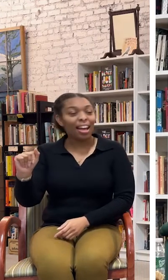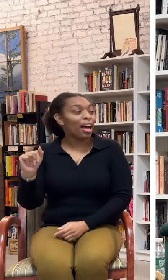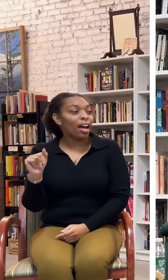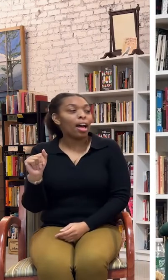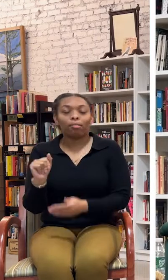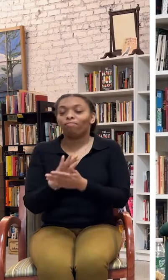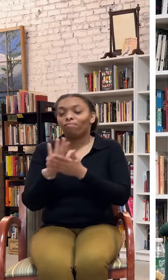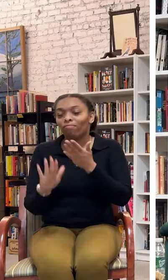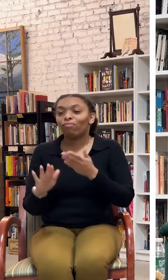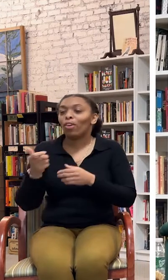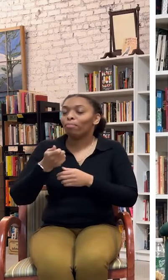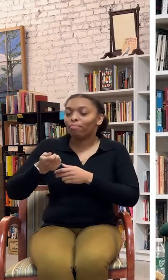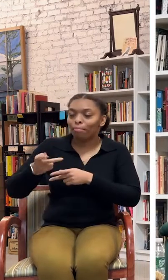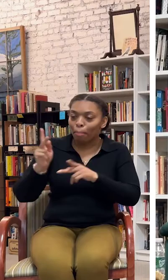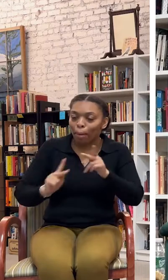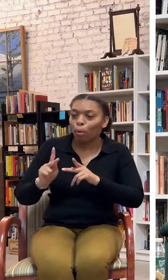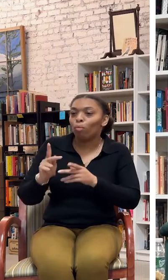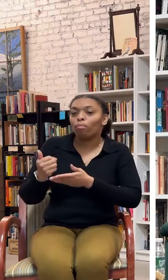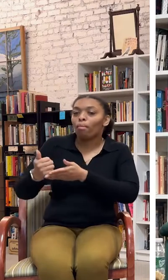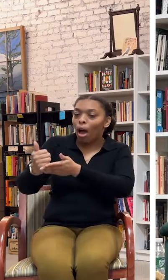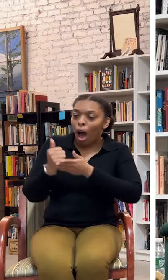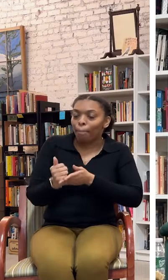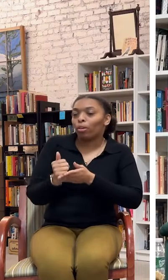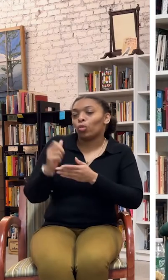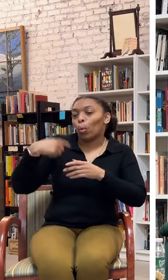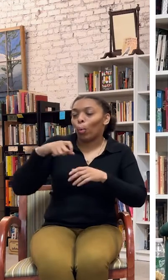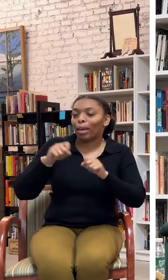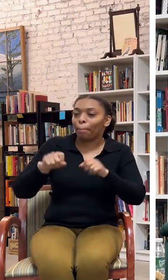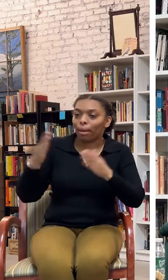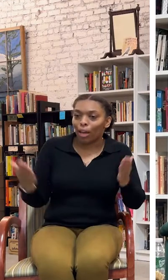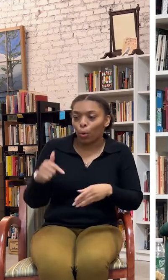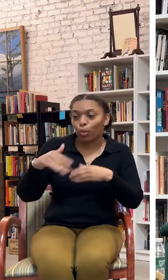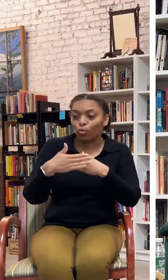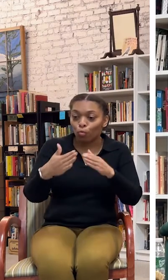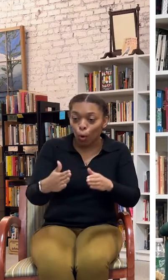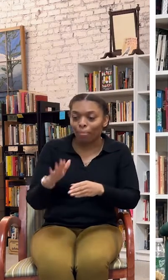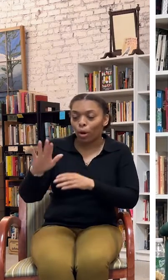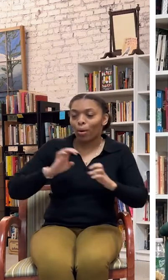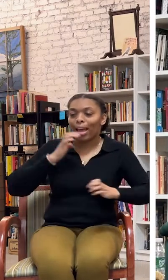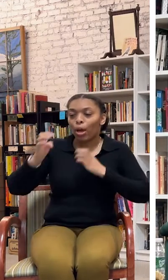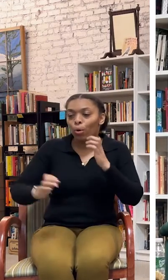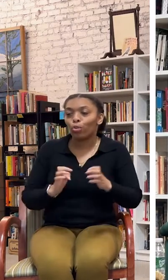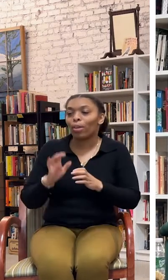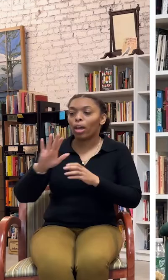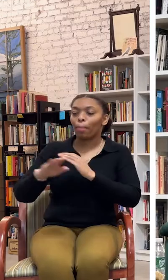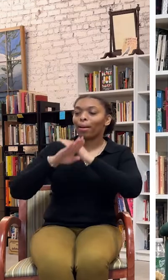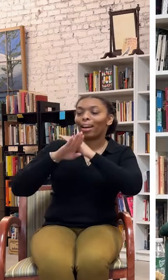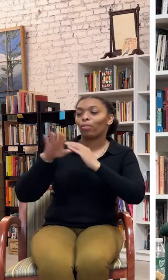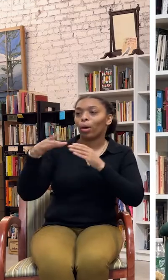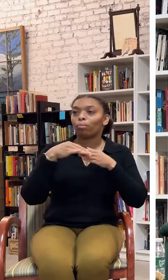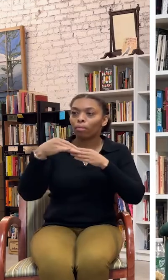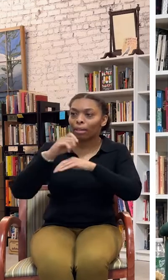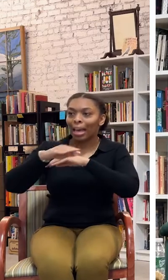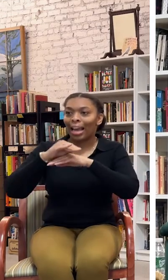and all the people that did whatever they needed to do so that we can be in this room, so that I could be in this room, that their energy, their guidance, their protection